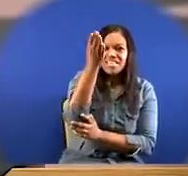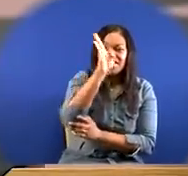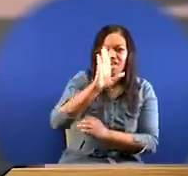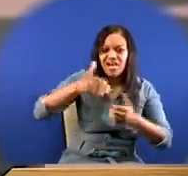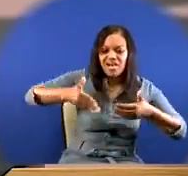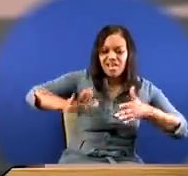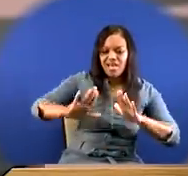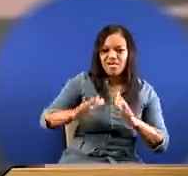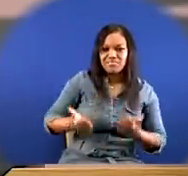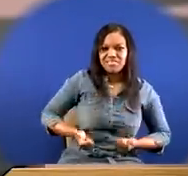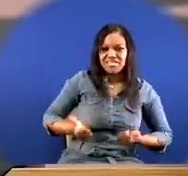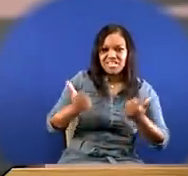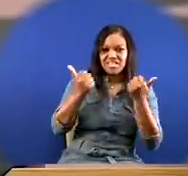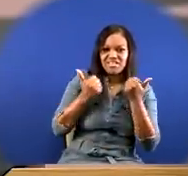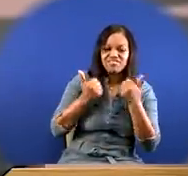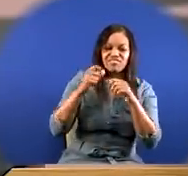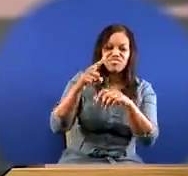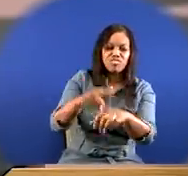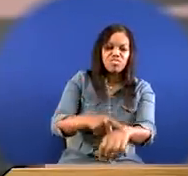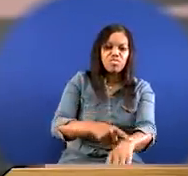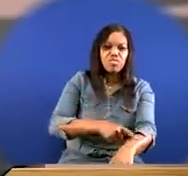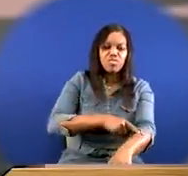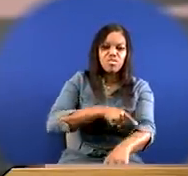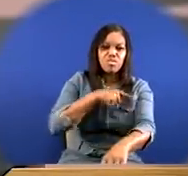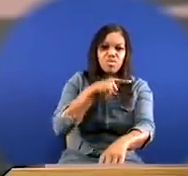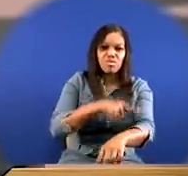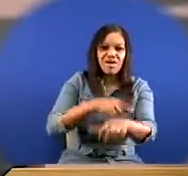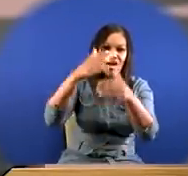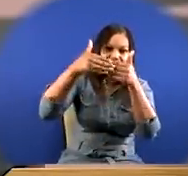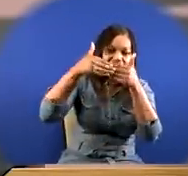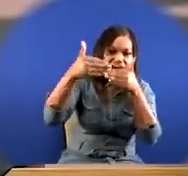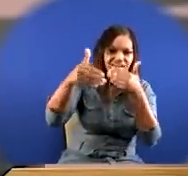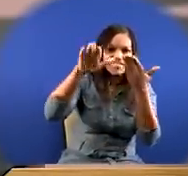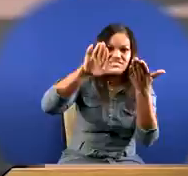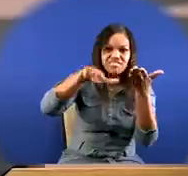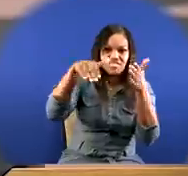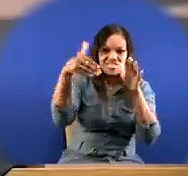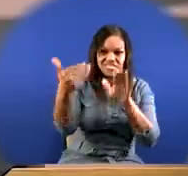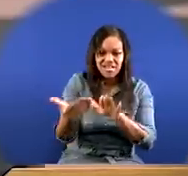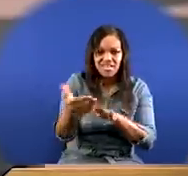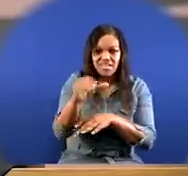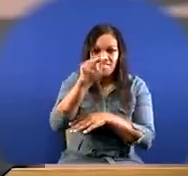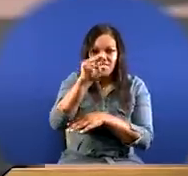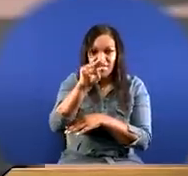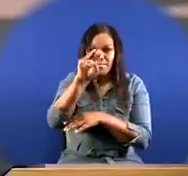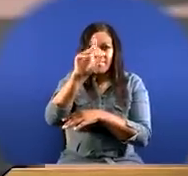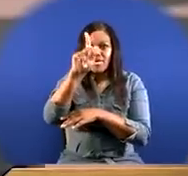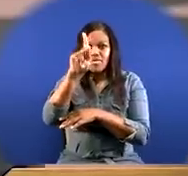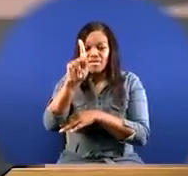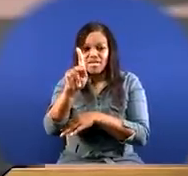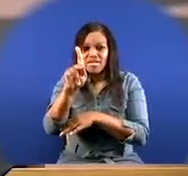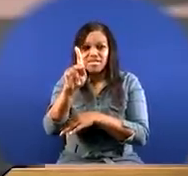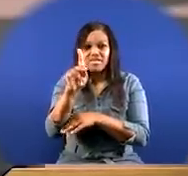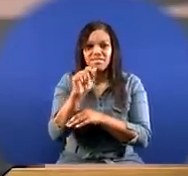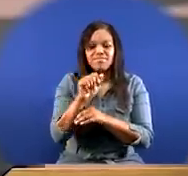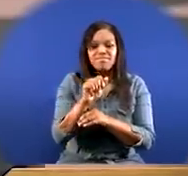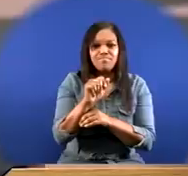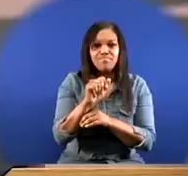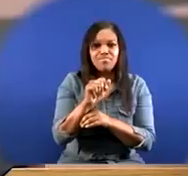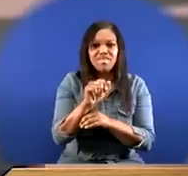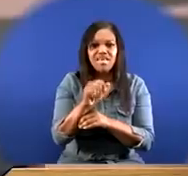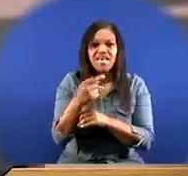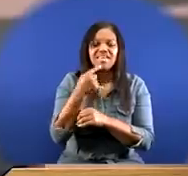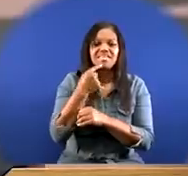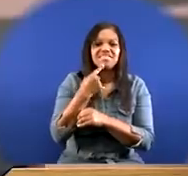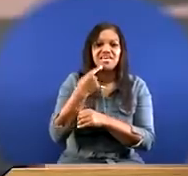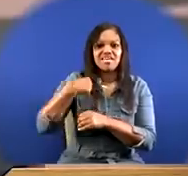him live so long after the death of Martin Luther King Jr.? And he